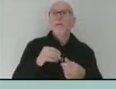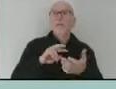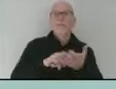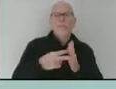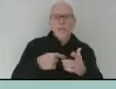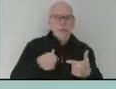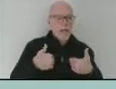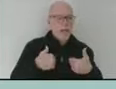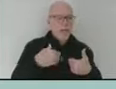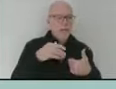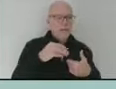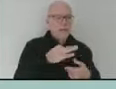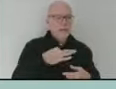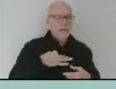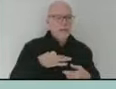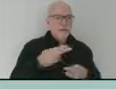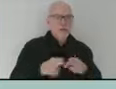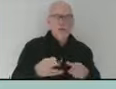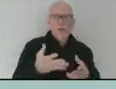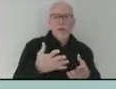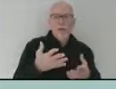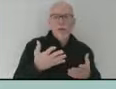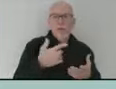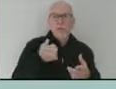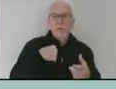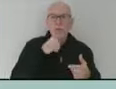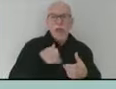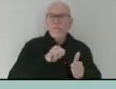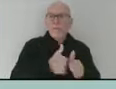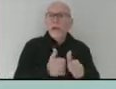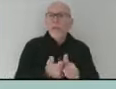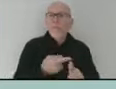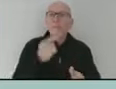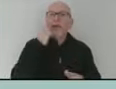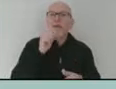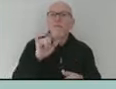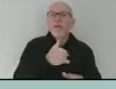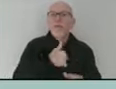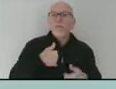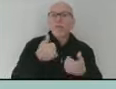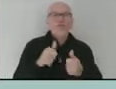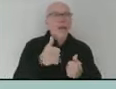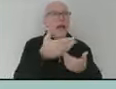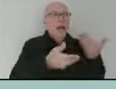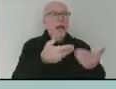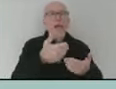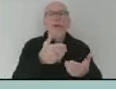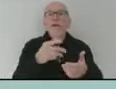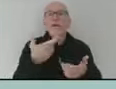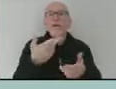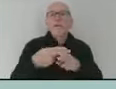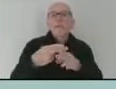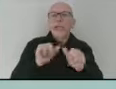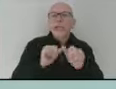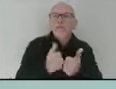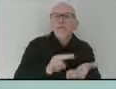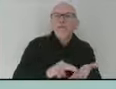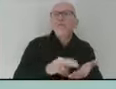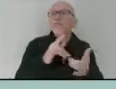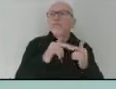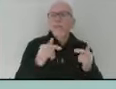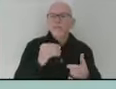staff is basically non-existent. I mean, every day we try to attempt to hire agency nurses, and they're just